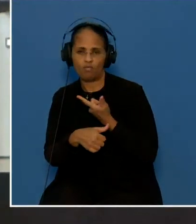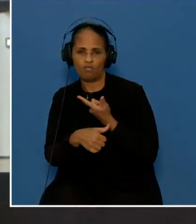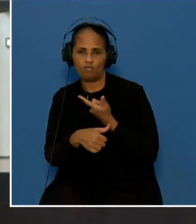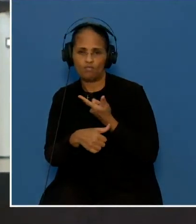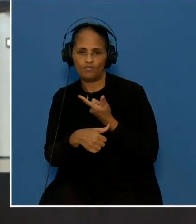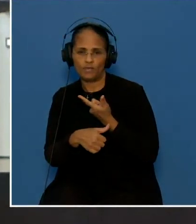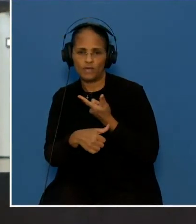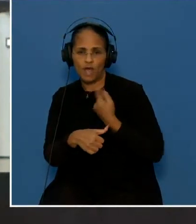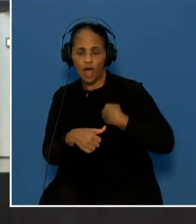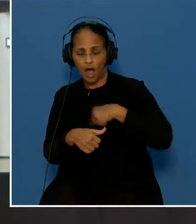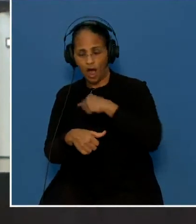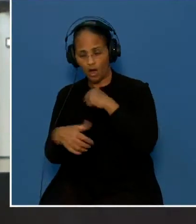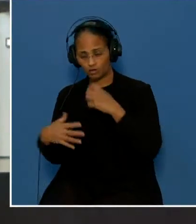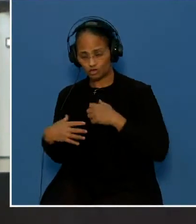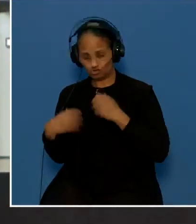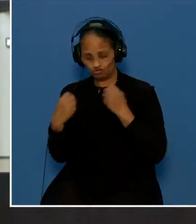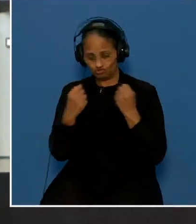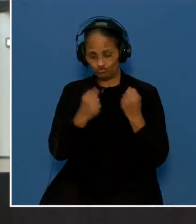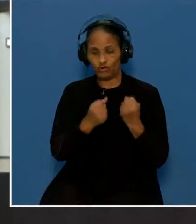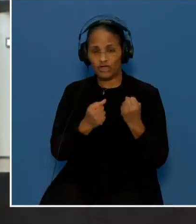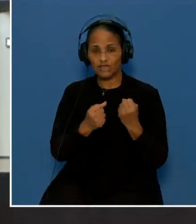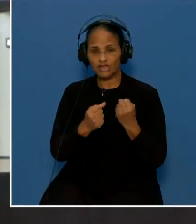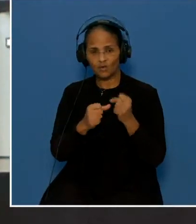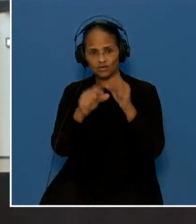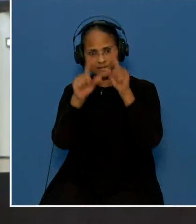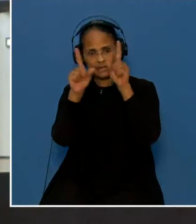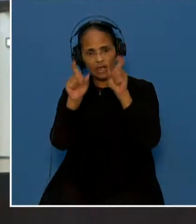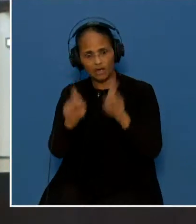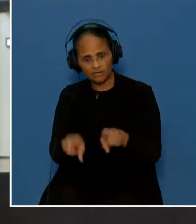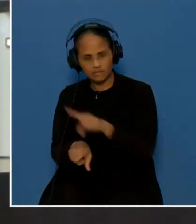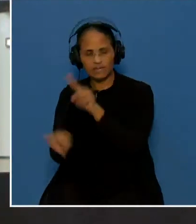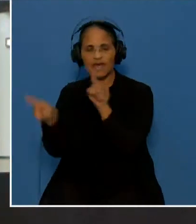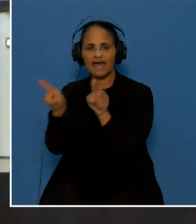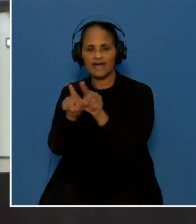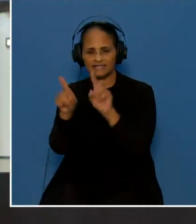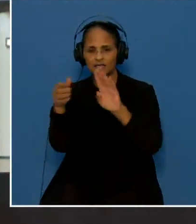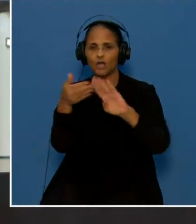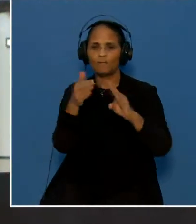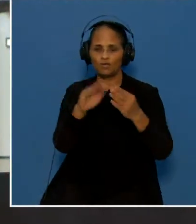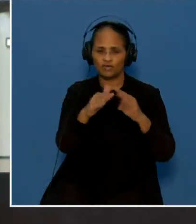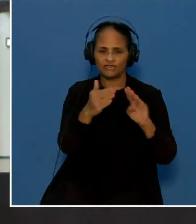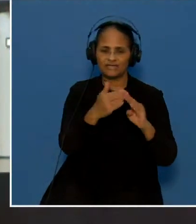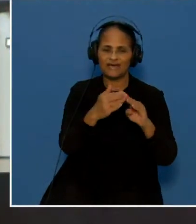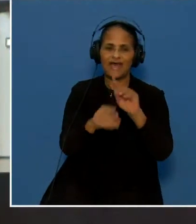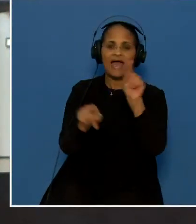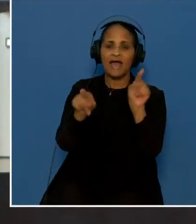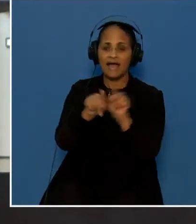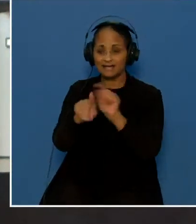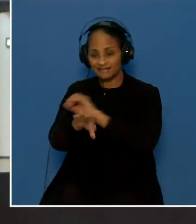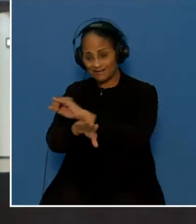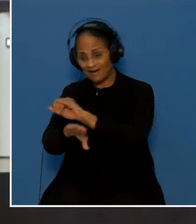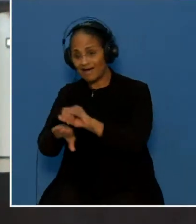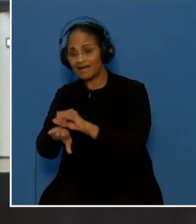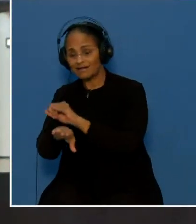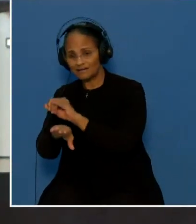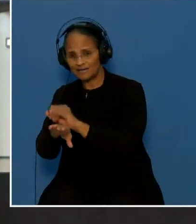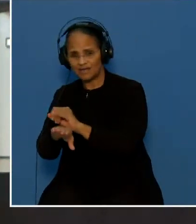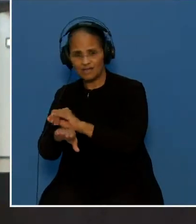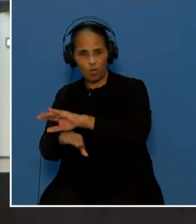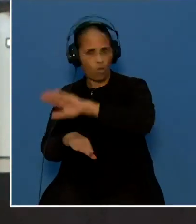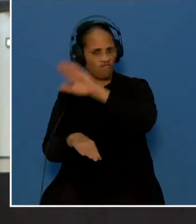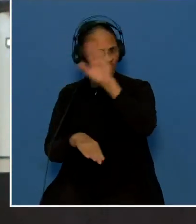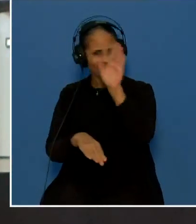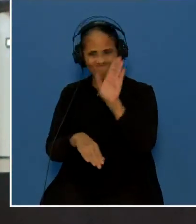Our strength was tested as a community, as an island, in ways that we had